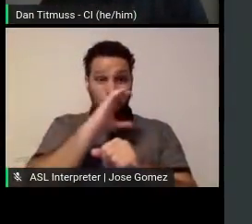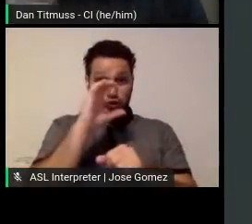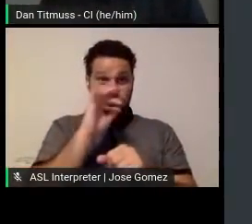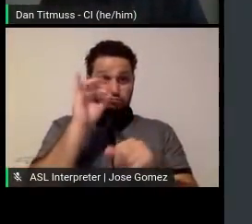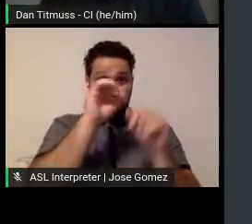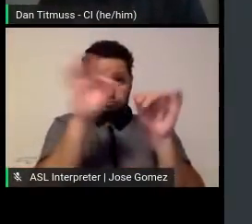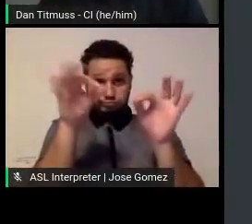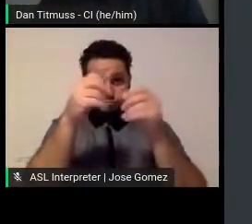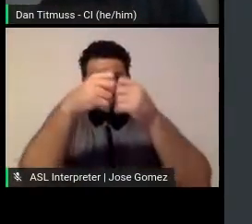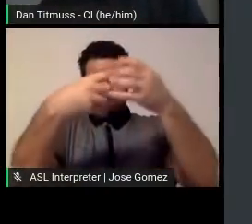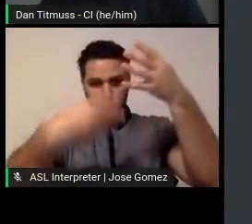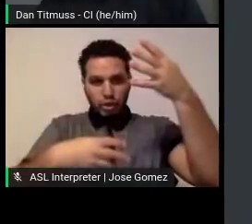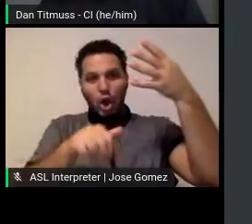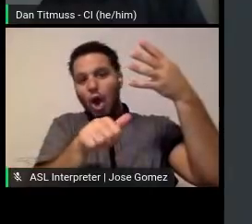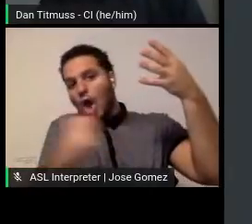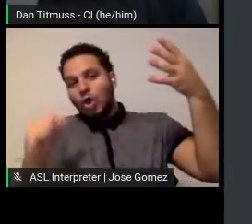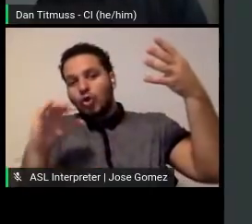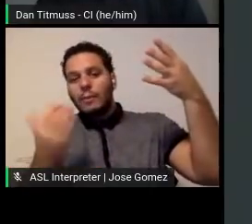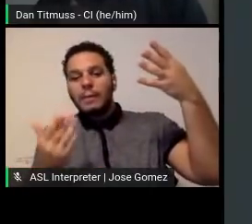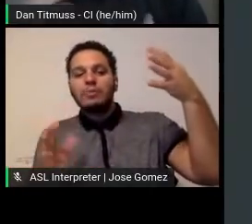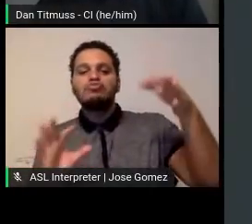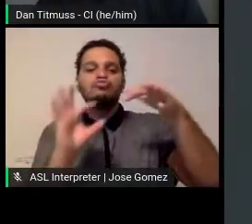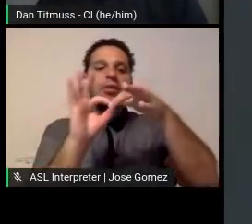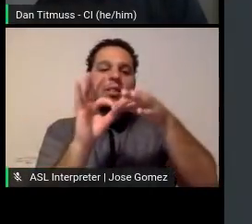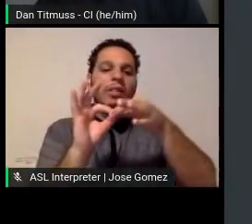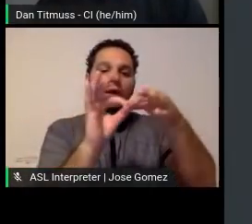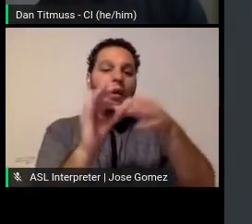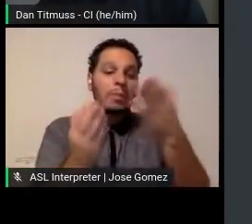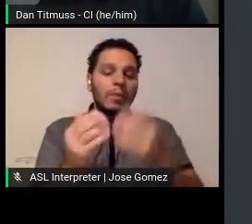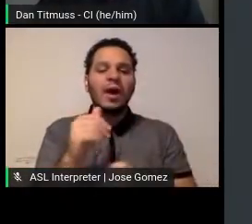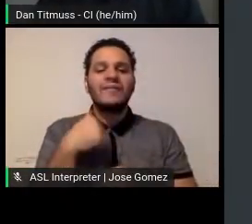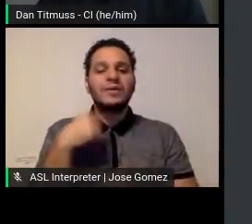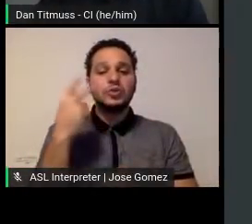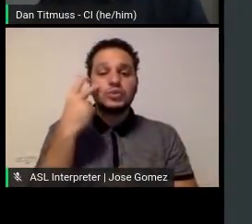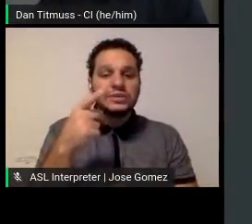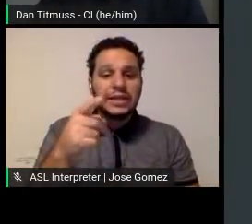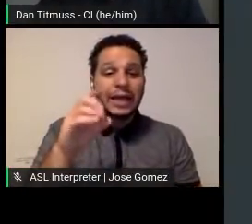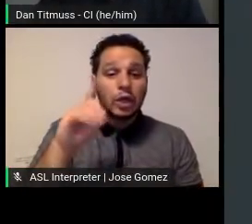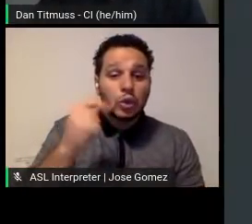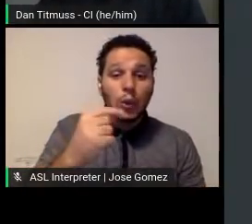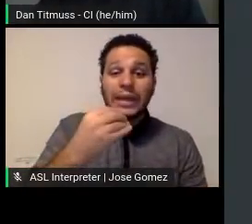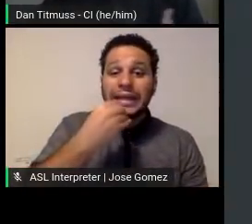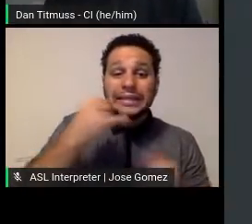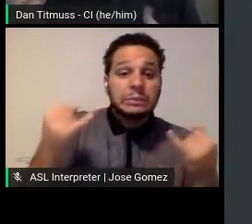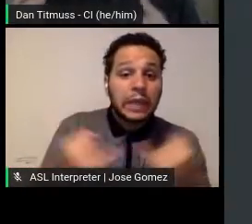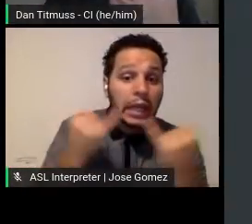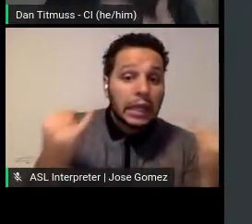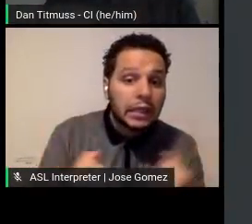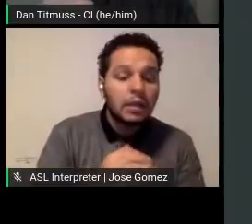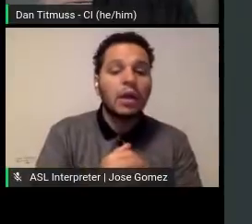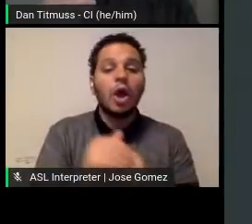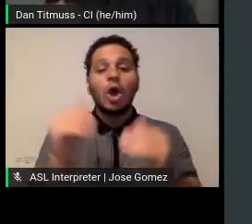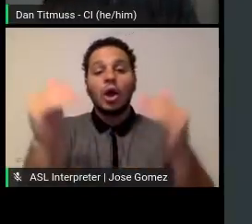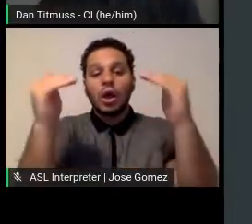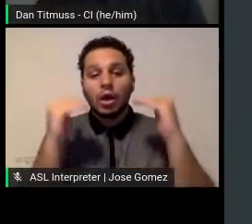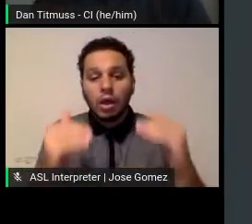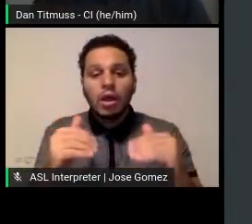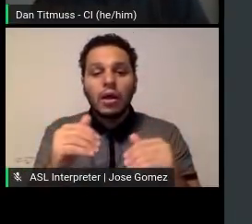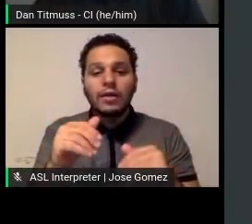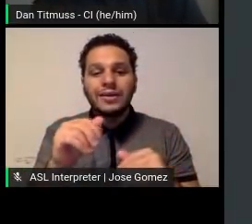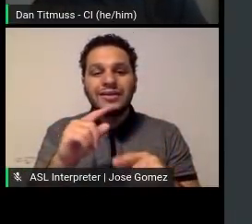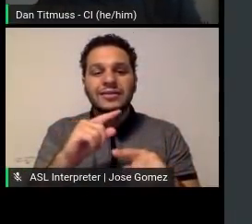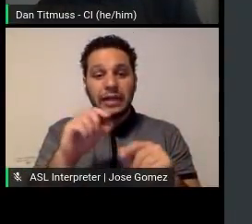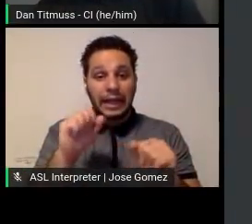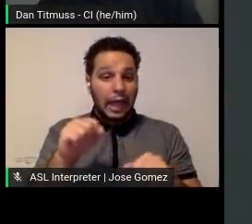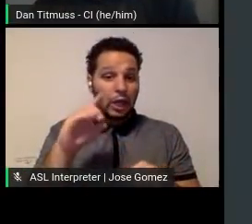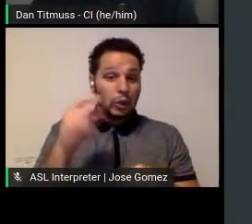that might be related to that search. Here someone has searched, can dogs eat spaghetti? And these other relevant search terms have appeared. So